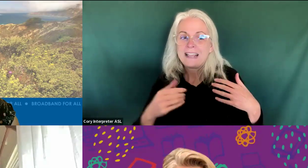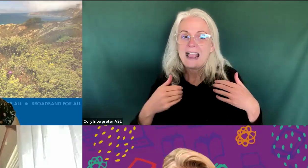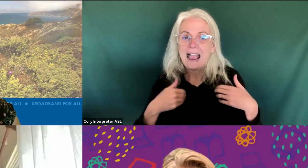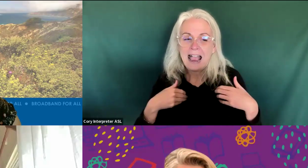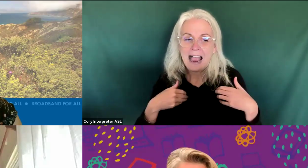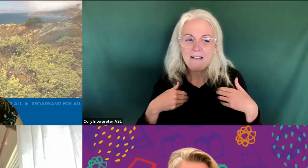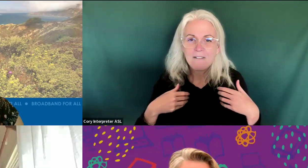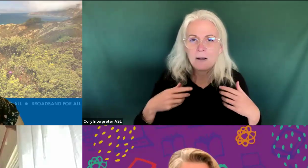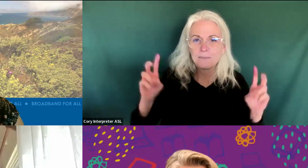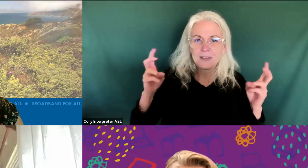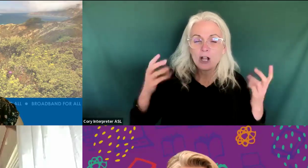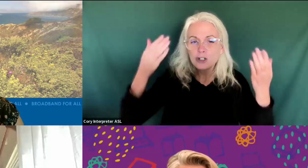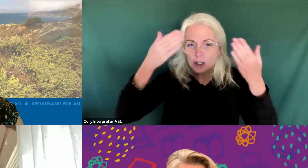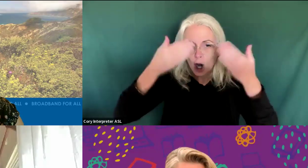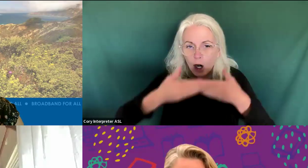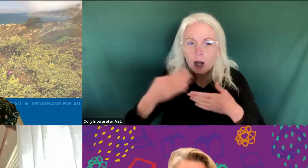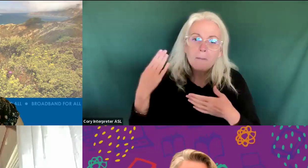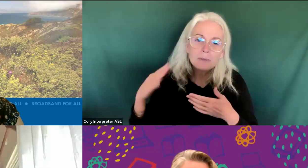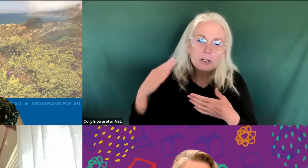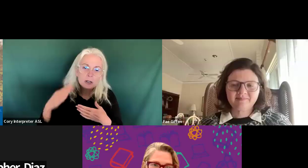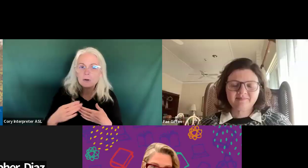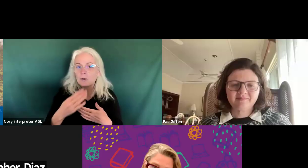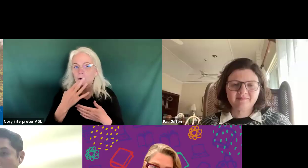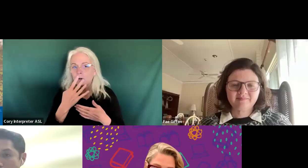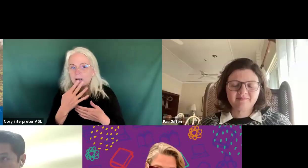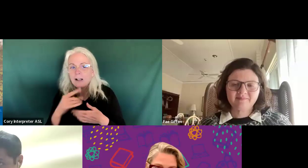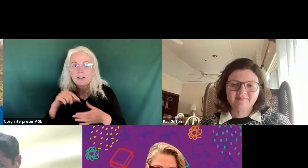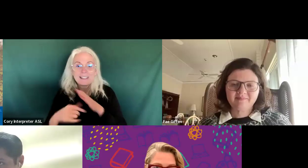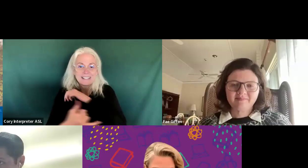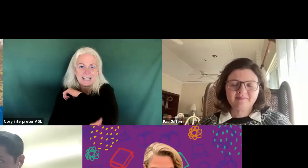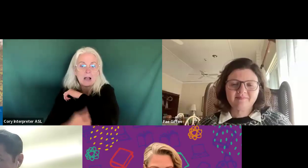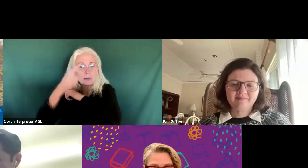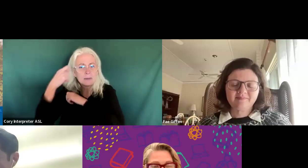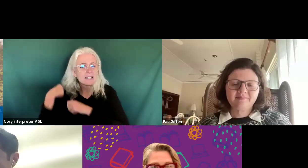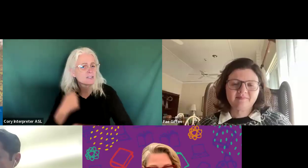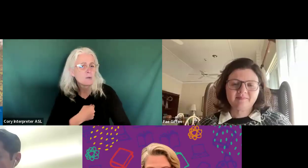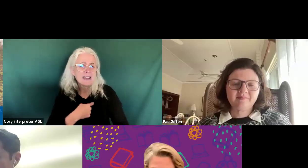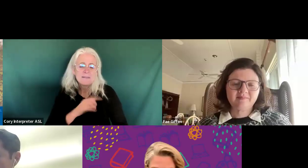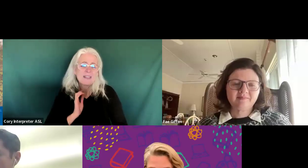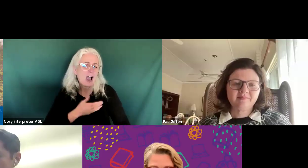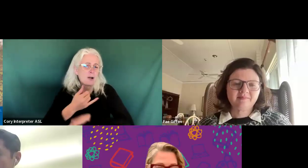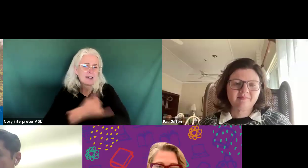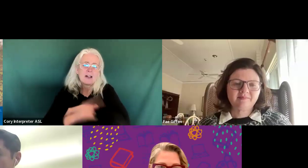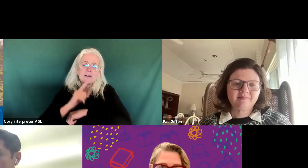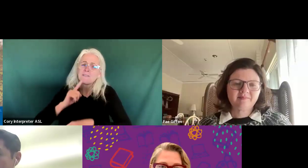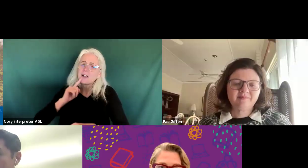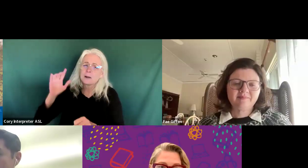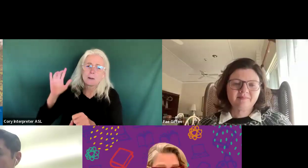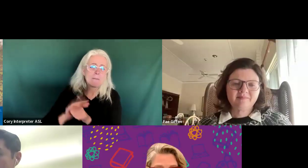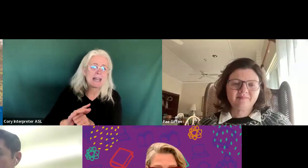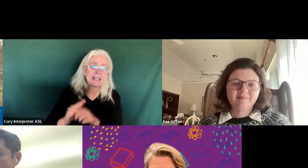with the Digital Equity Resource Survey. This county is really, really committed from leadership all the way down